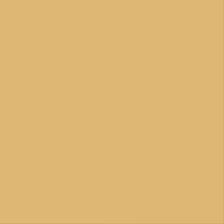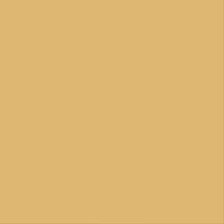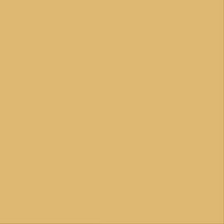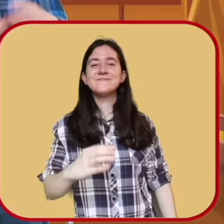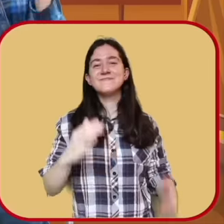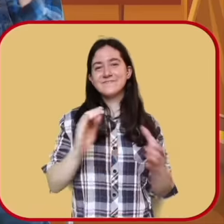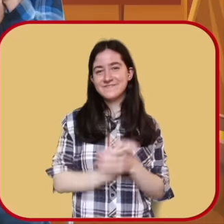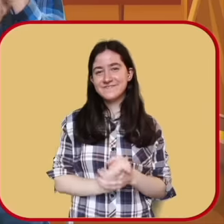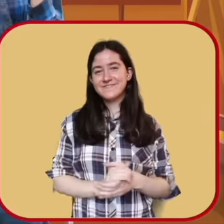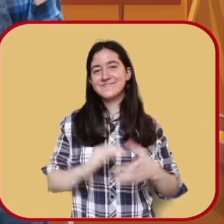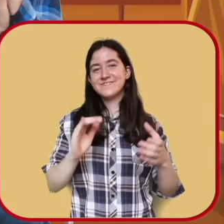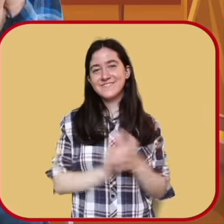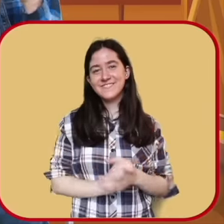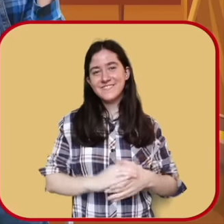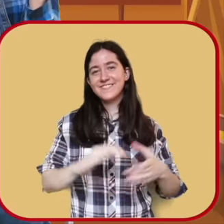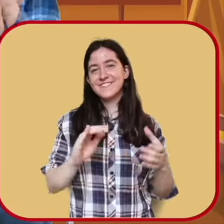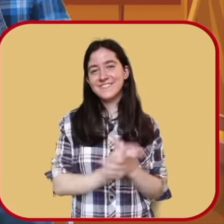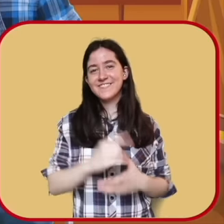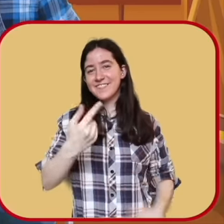G-O,